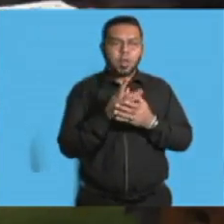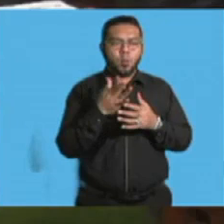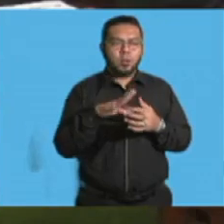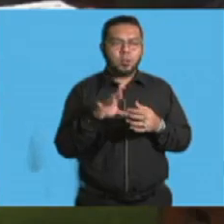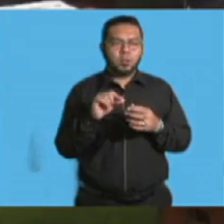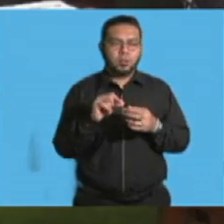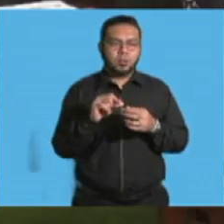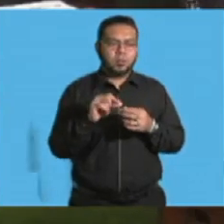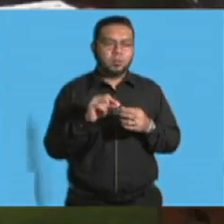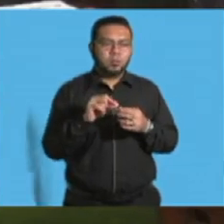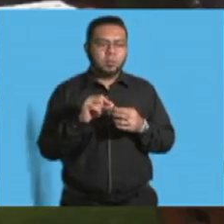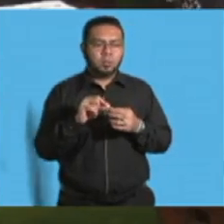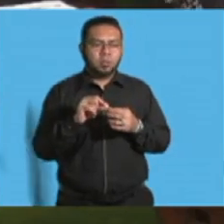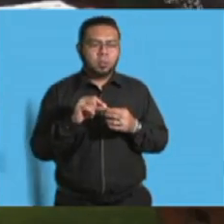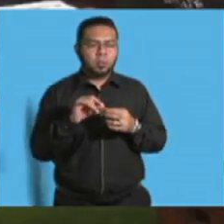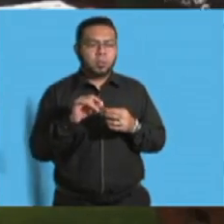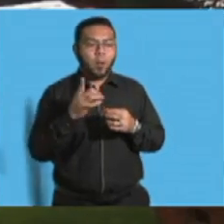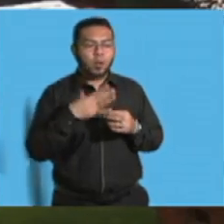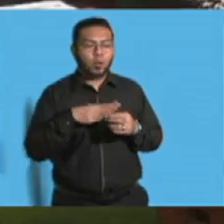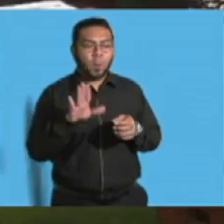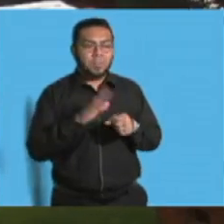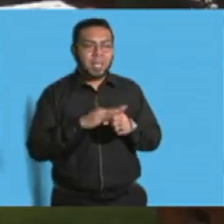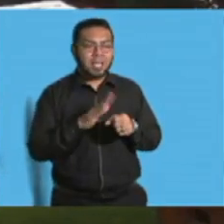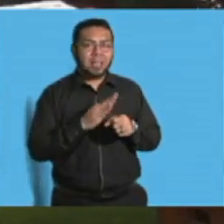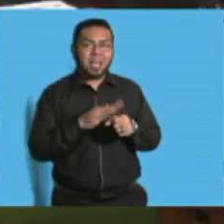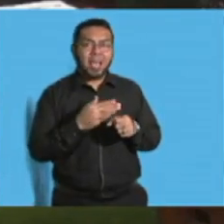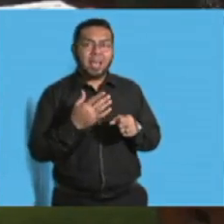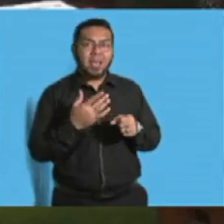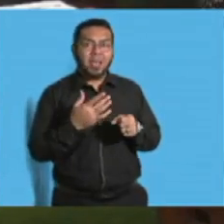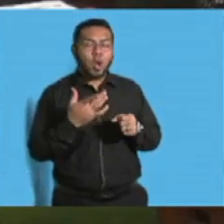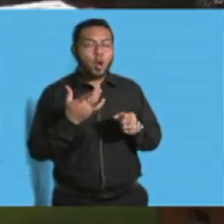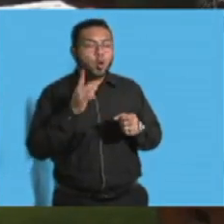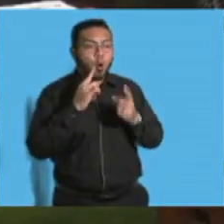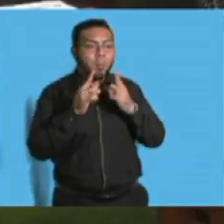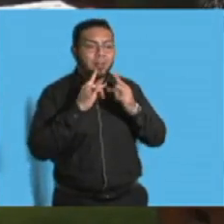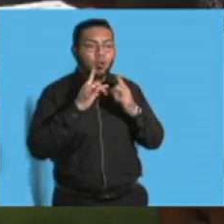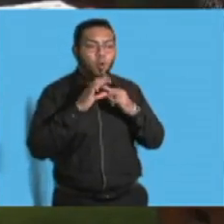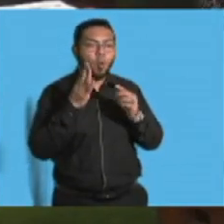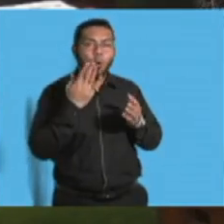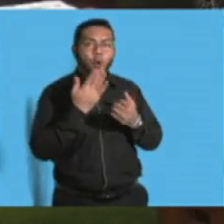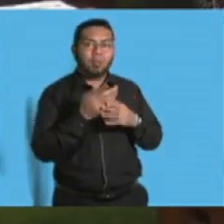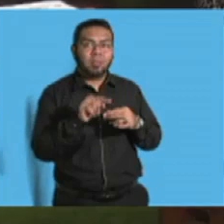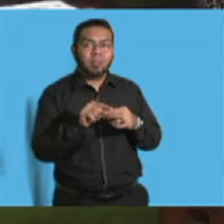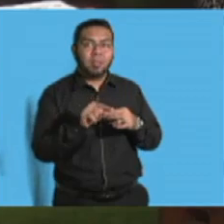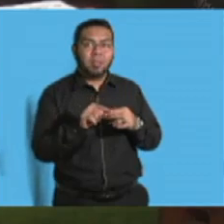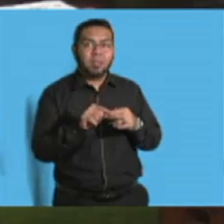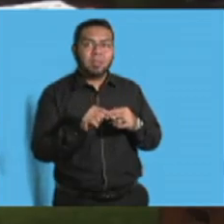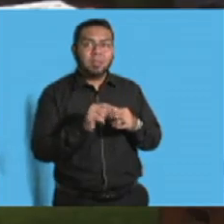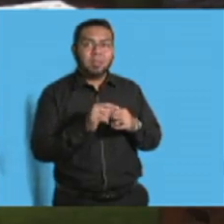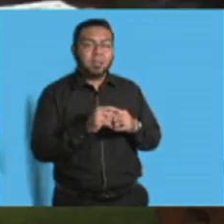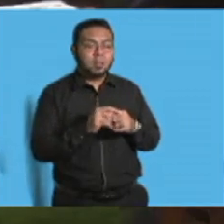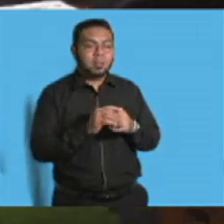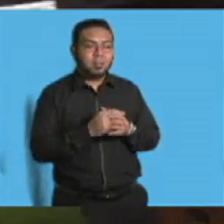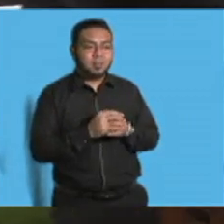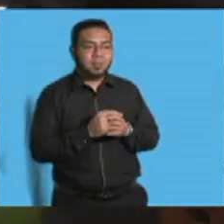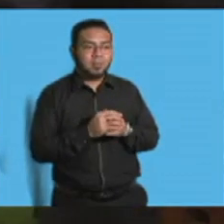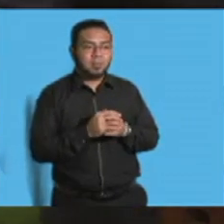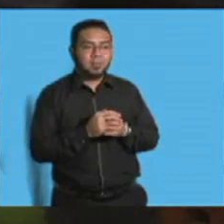last I want to make a comment on this. And Honourable Prasad actually did mention it because after I harassed him across the